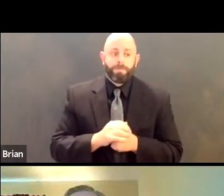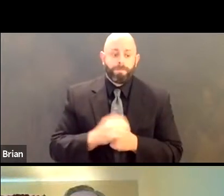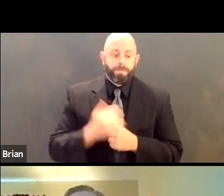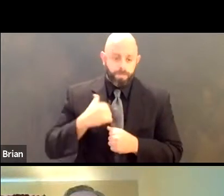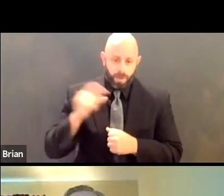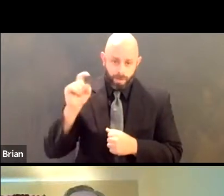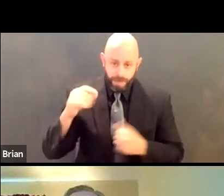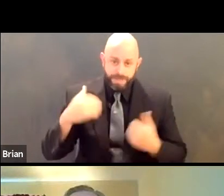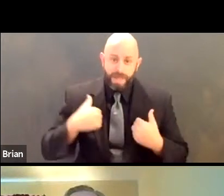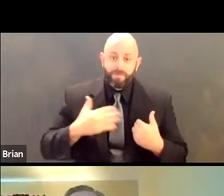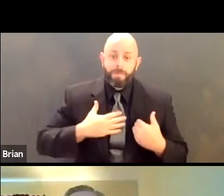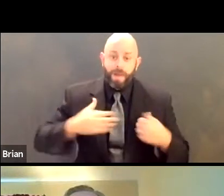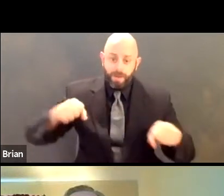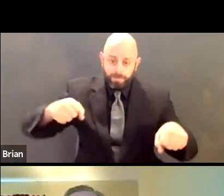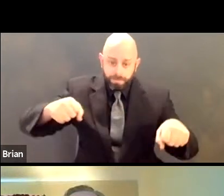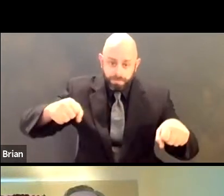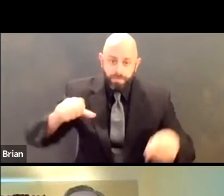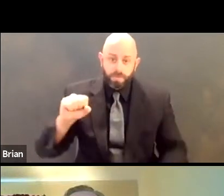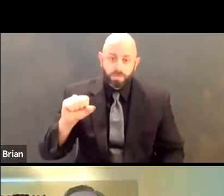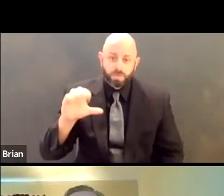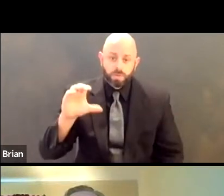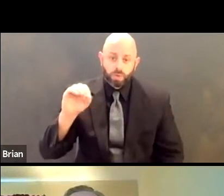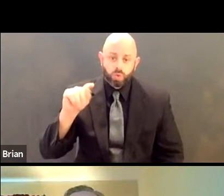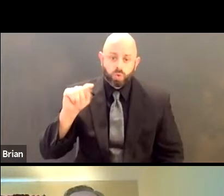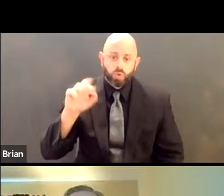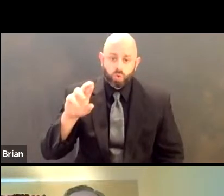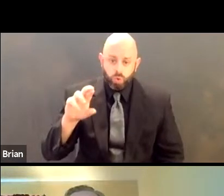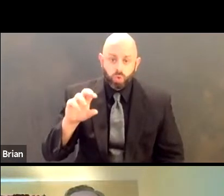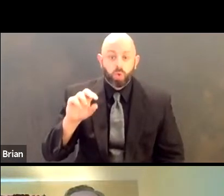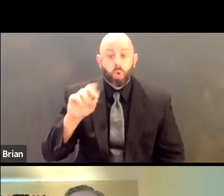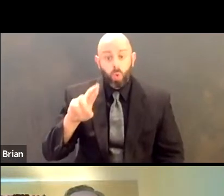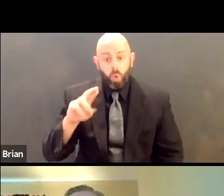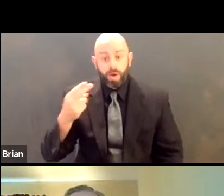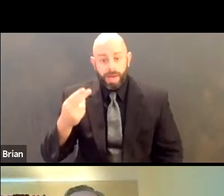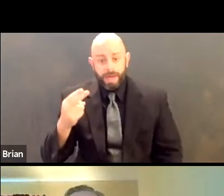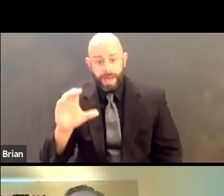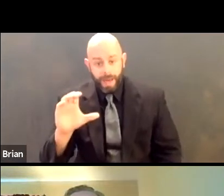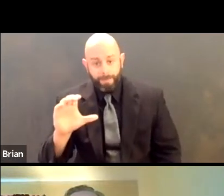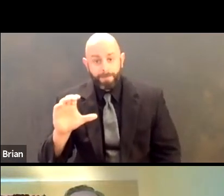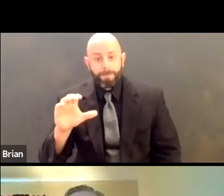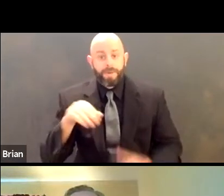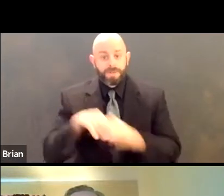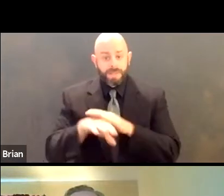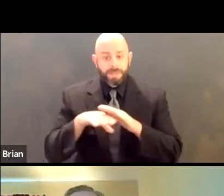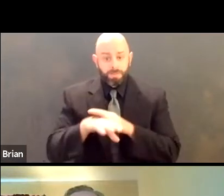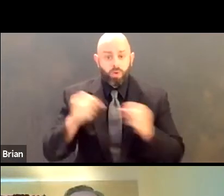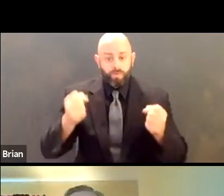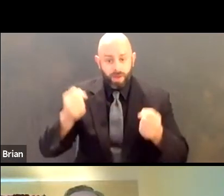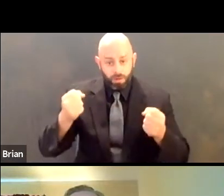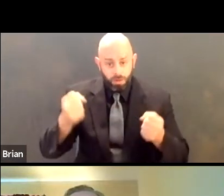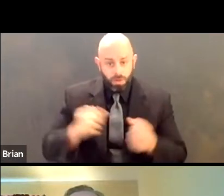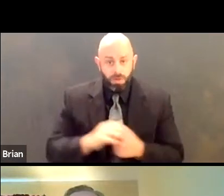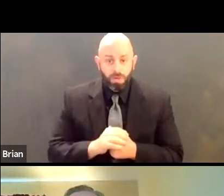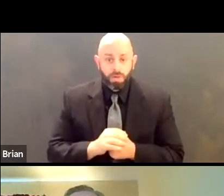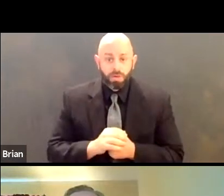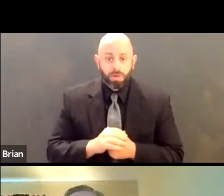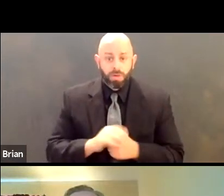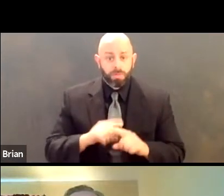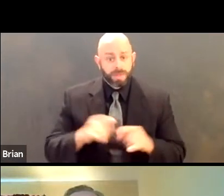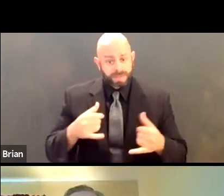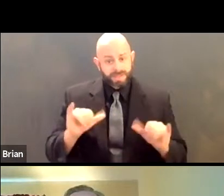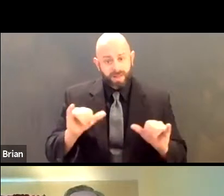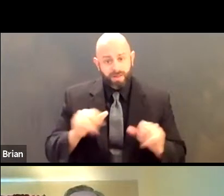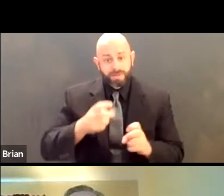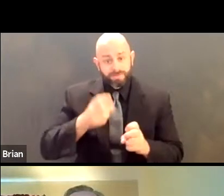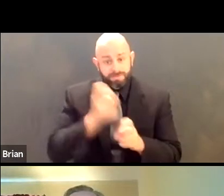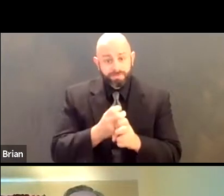have my scooter or a handicap accessible vehicle, but still it is difficult to